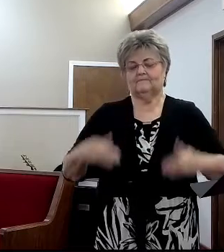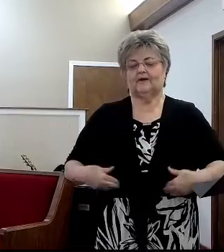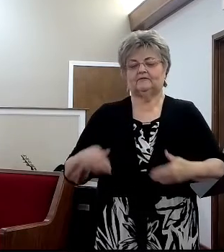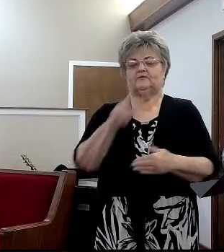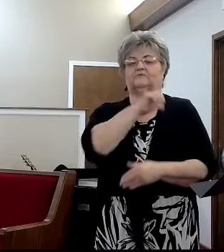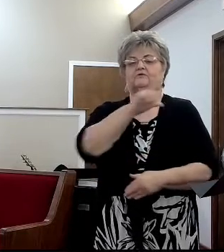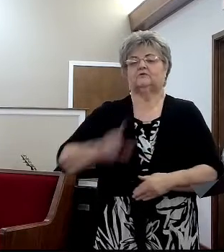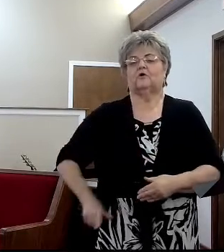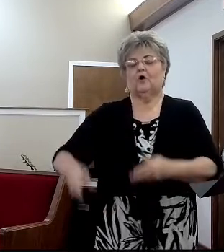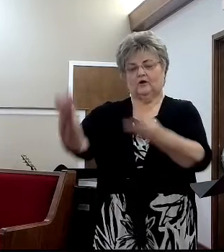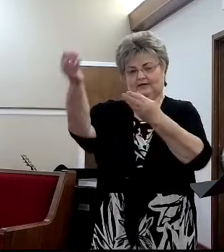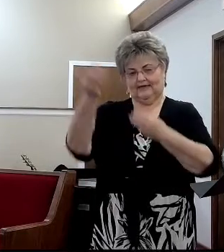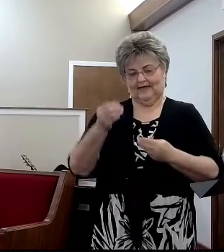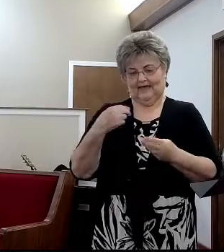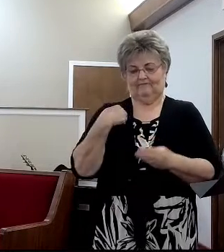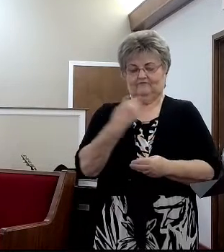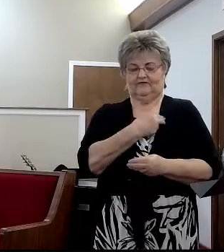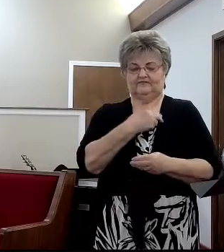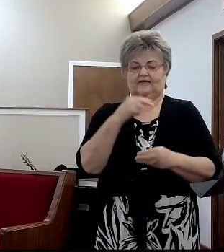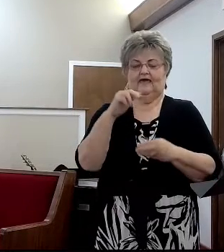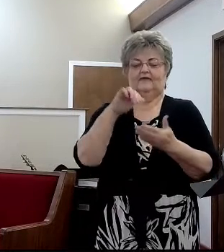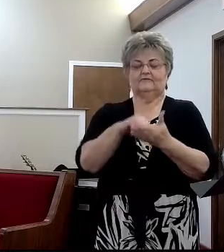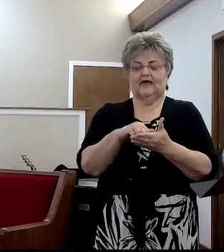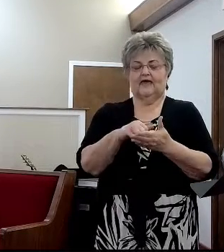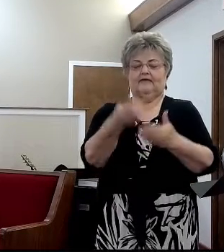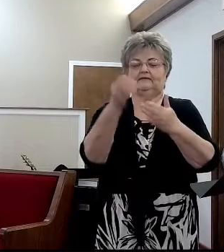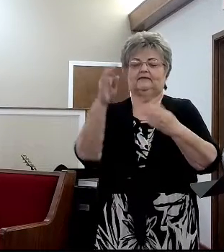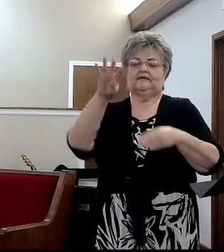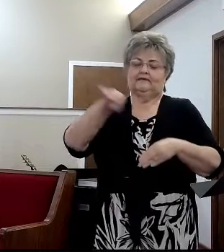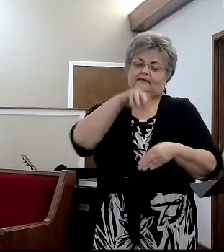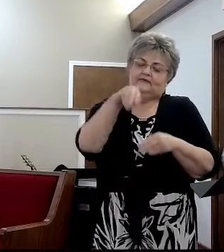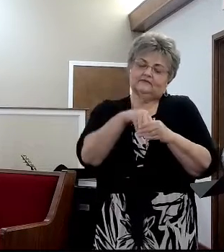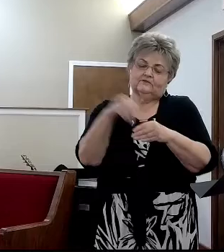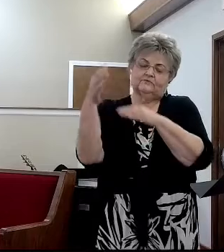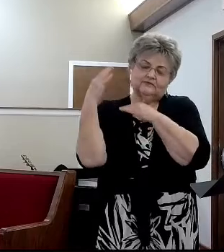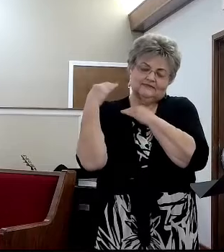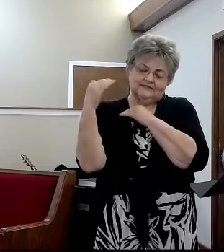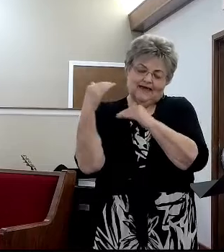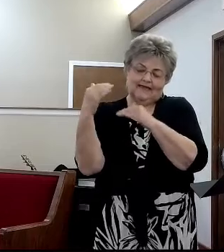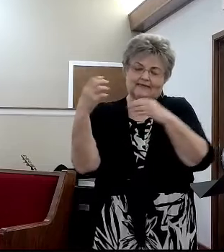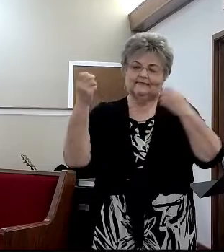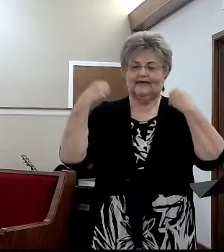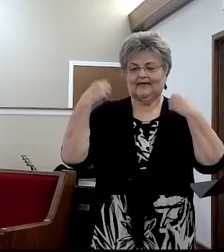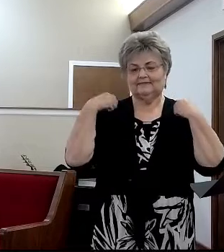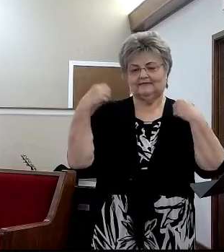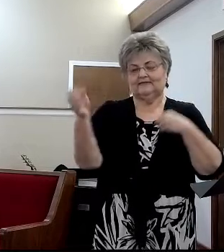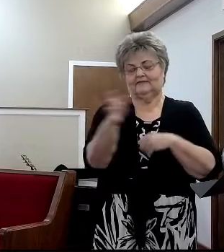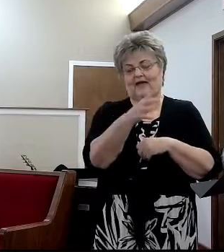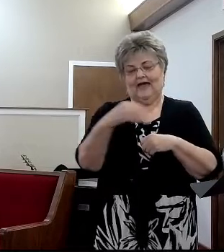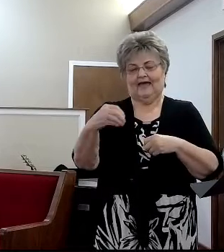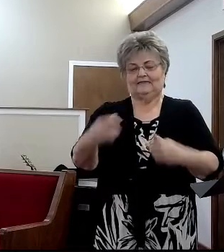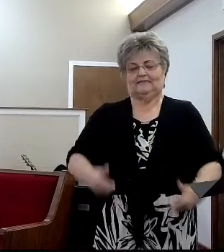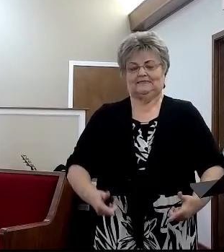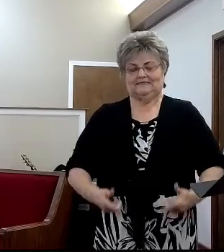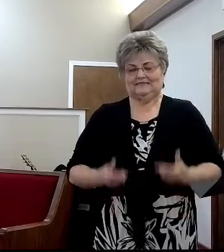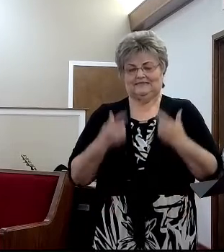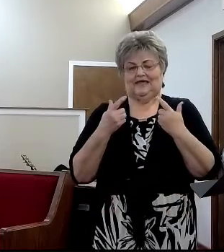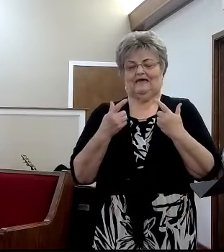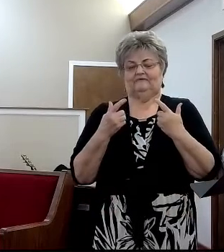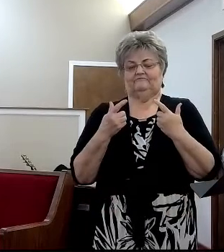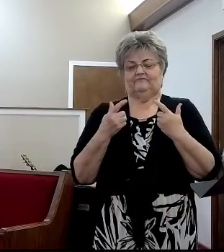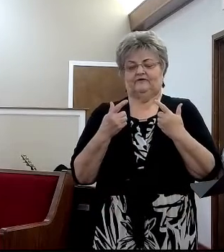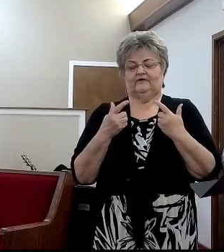gave us. So that includes diet, exercise, and your lifestyle. So there's many